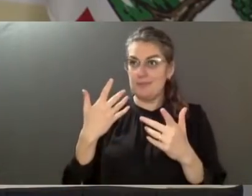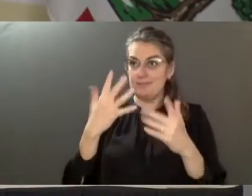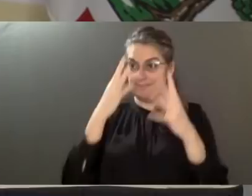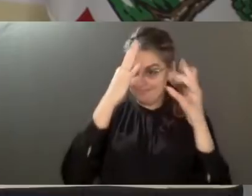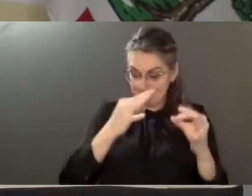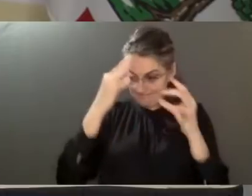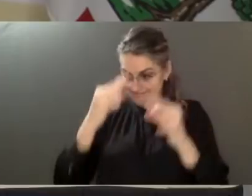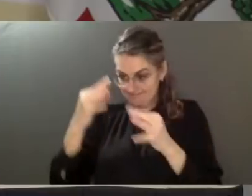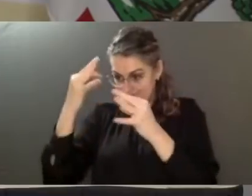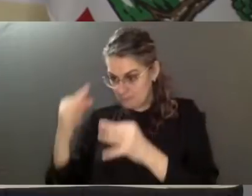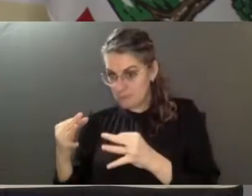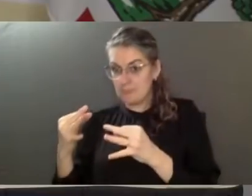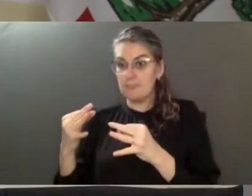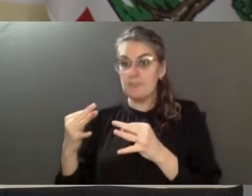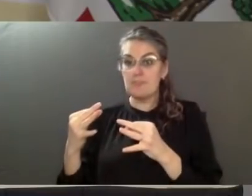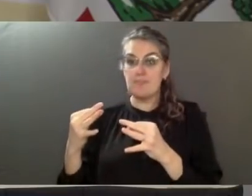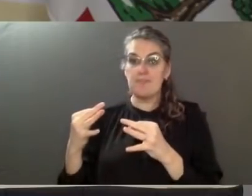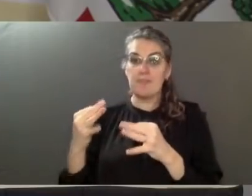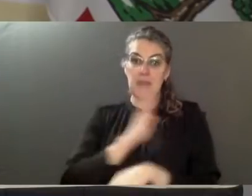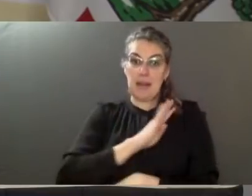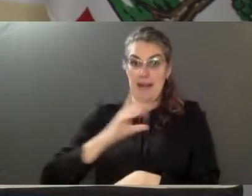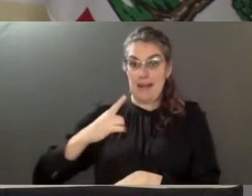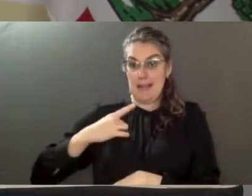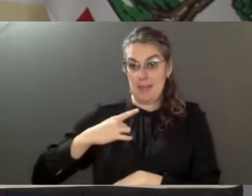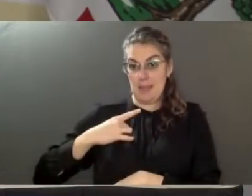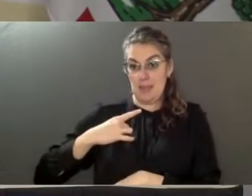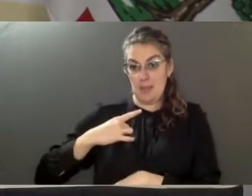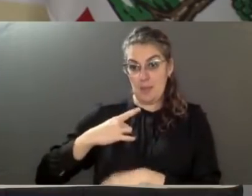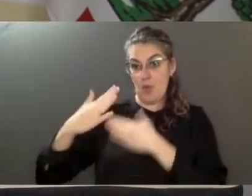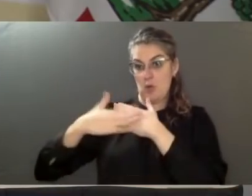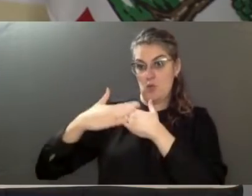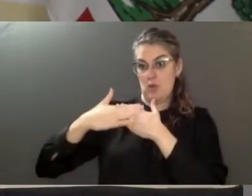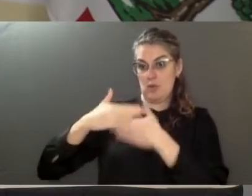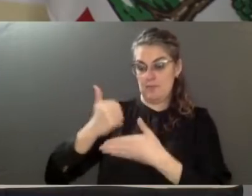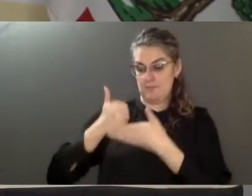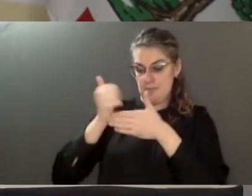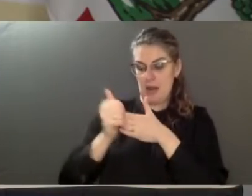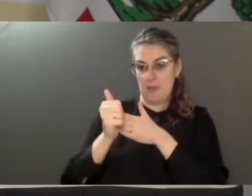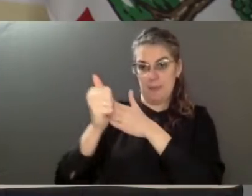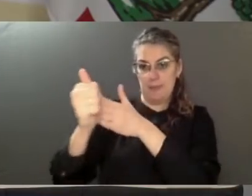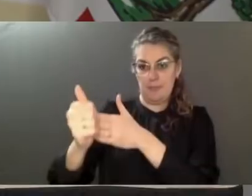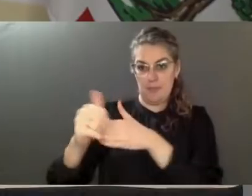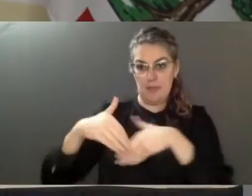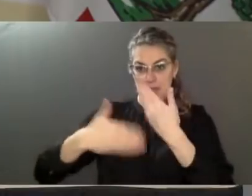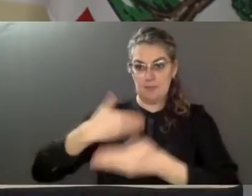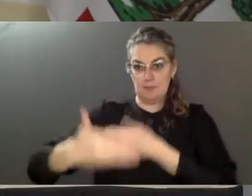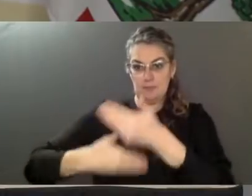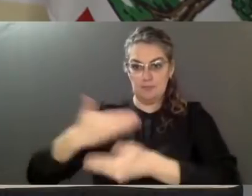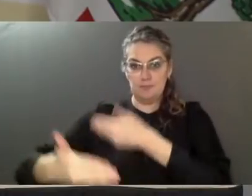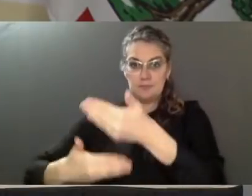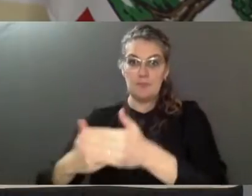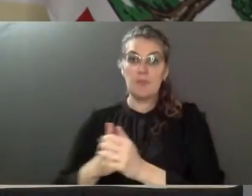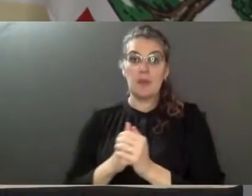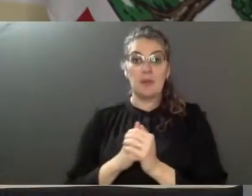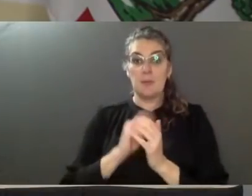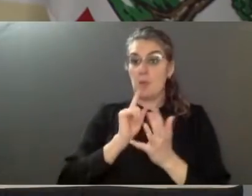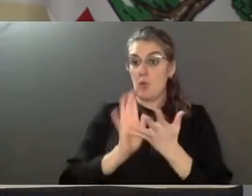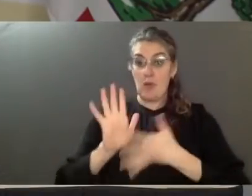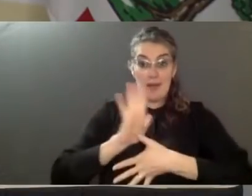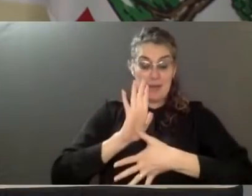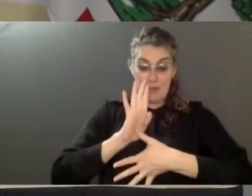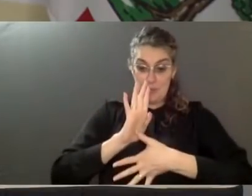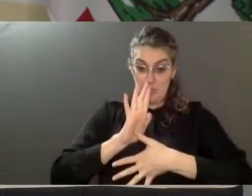guidance from the board, but our priority is the residents, their families, and staff, and to get them through